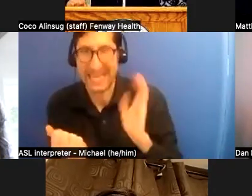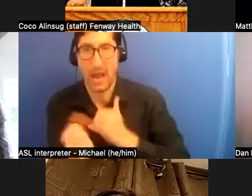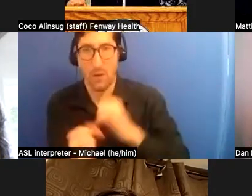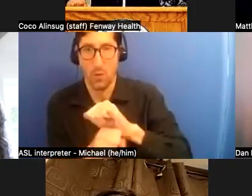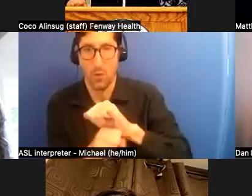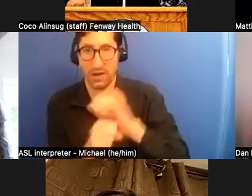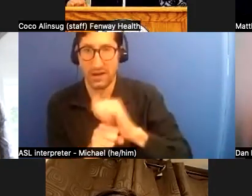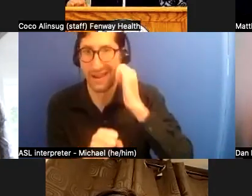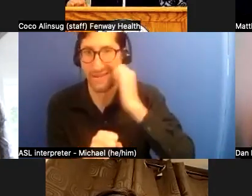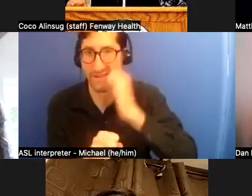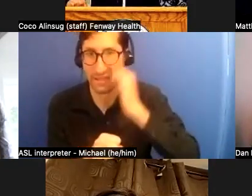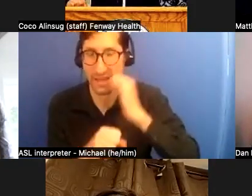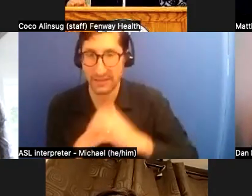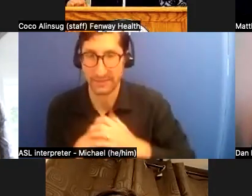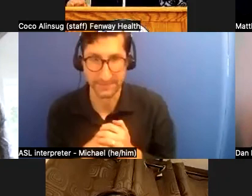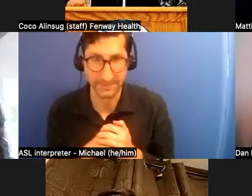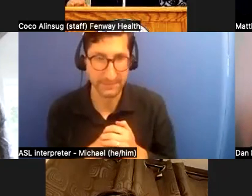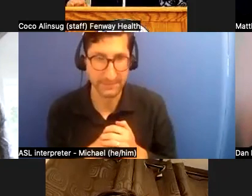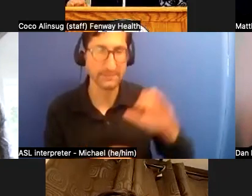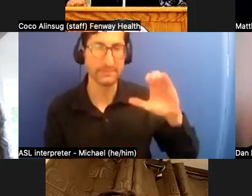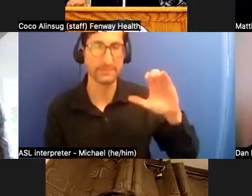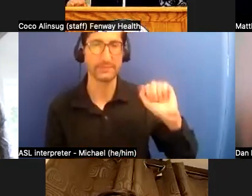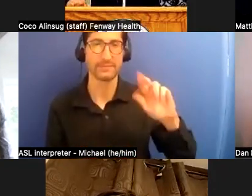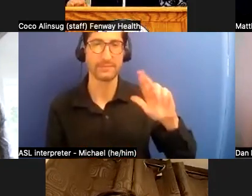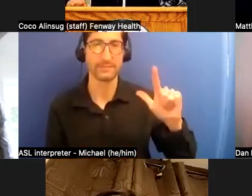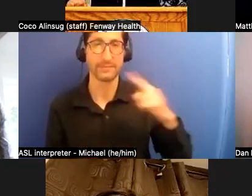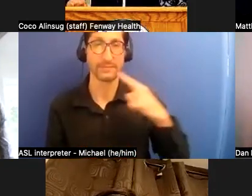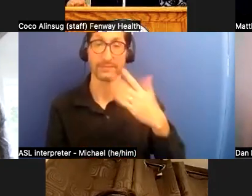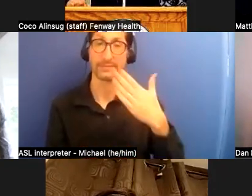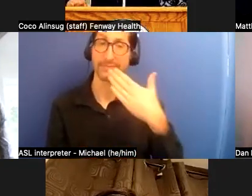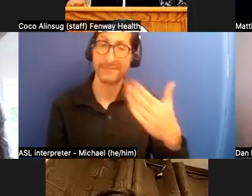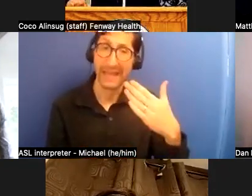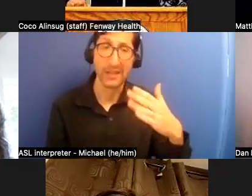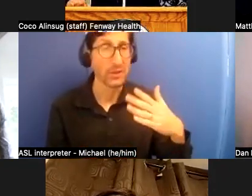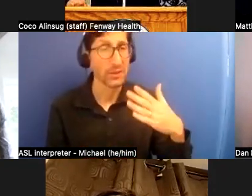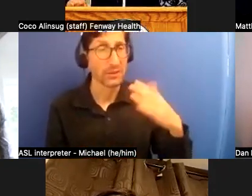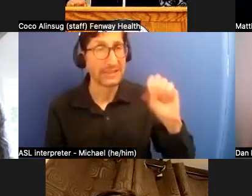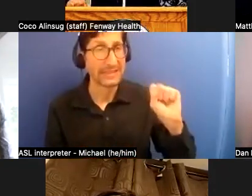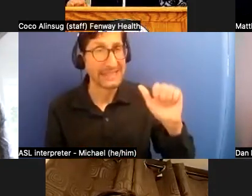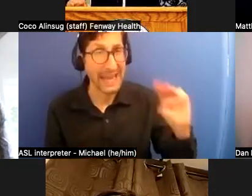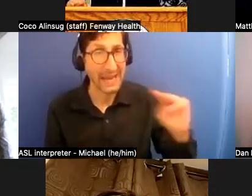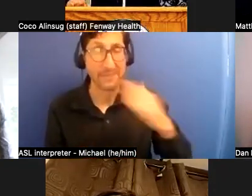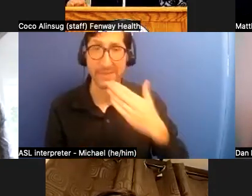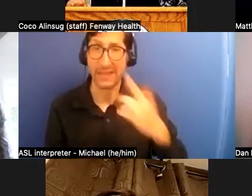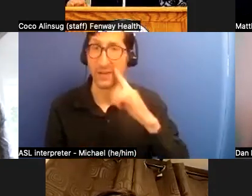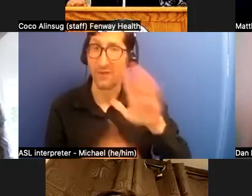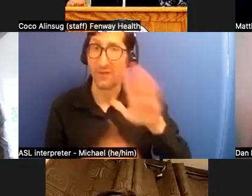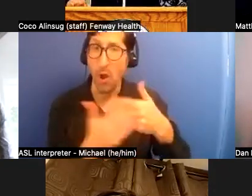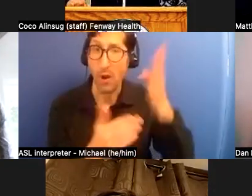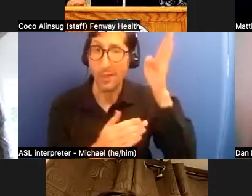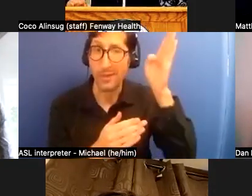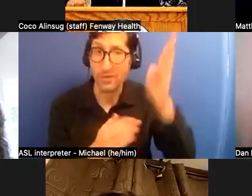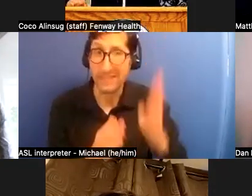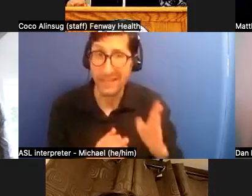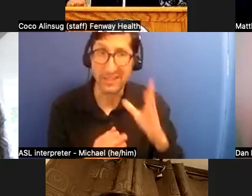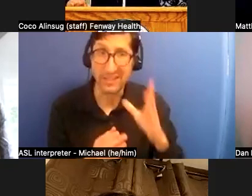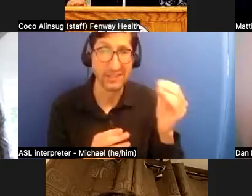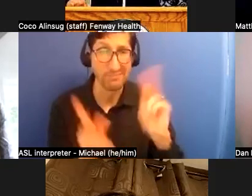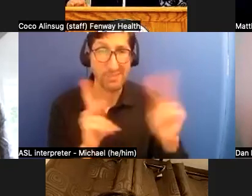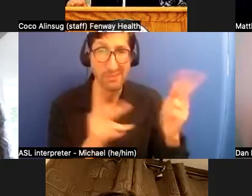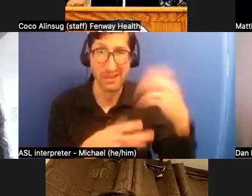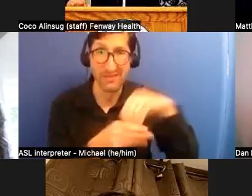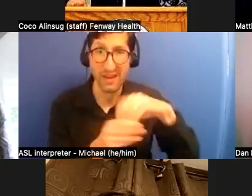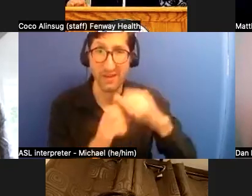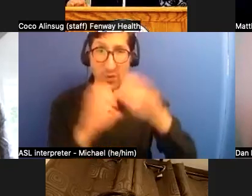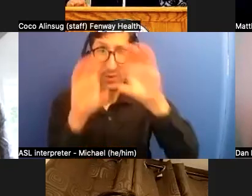that. Sam, thank you so much. And thank you to all of our panelists and presenters tonight. For those of you in the audience,